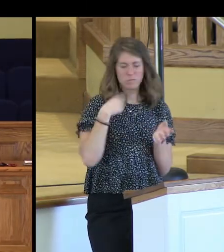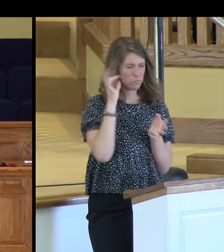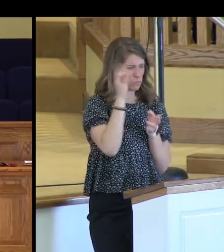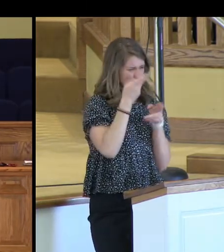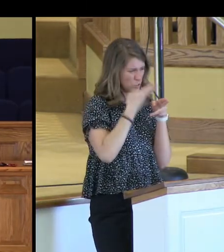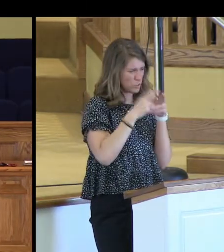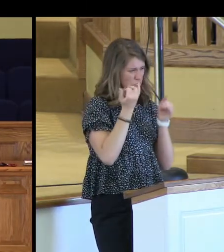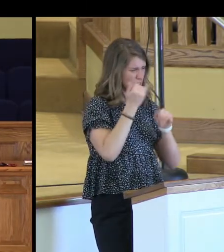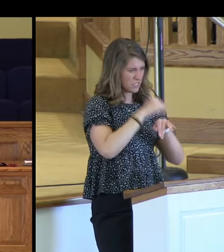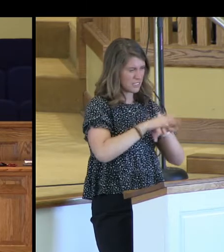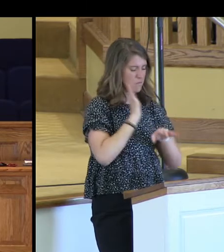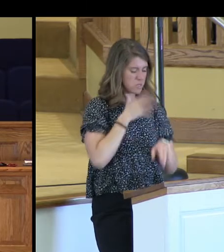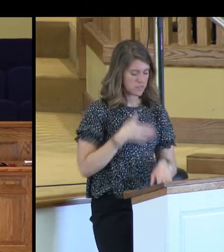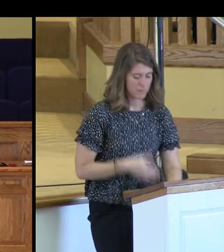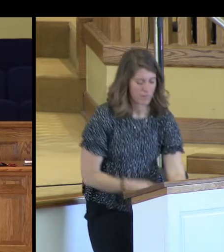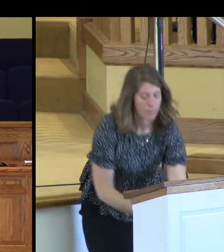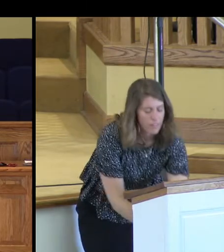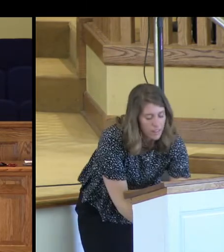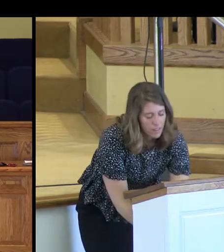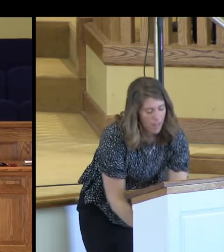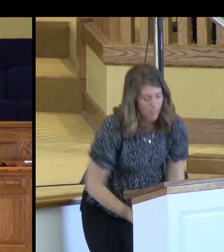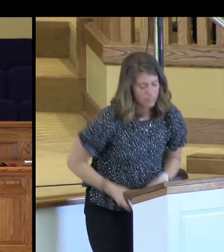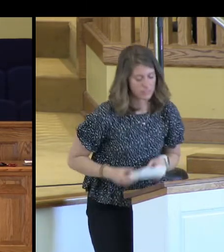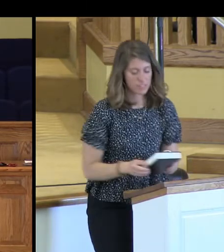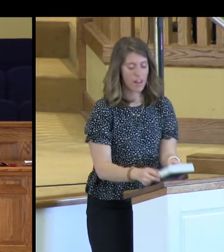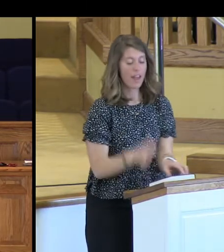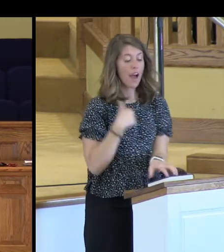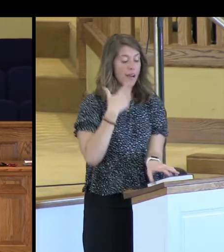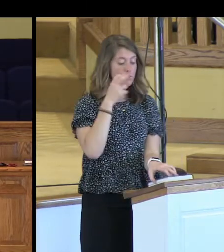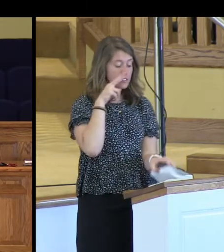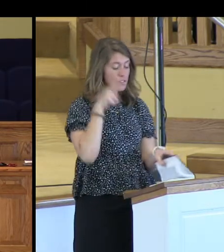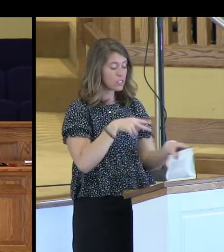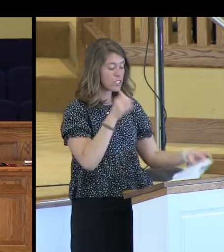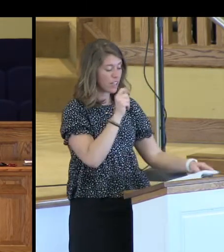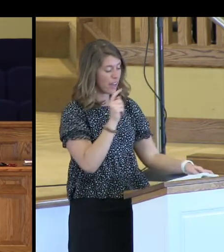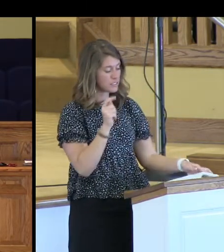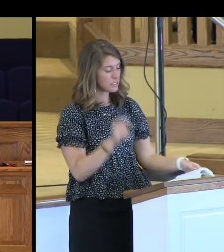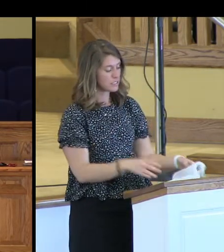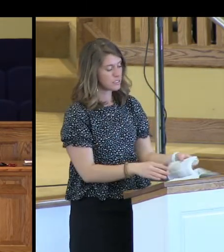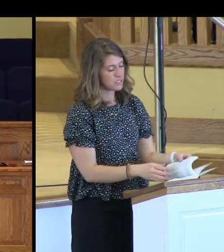message tonight. I do want to look at